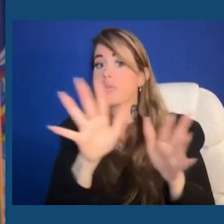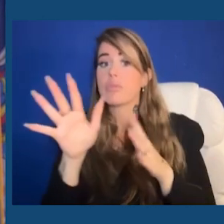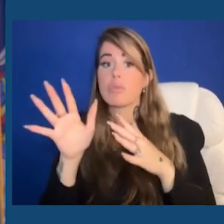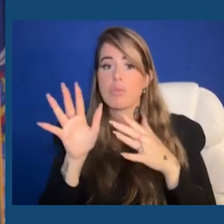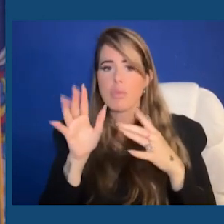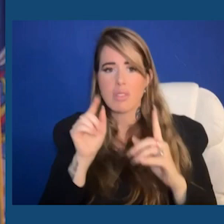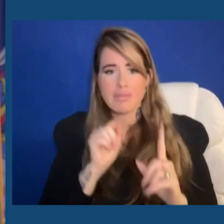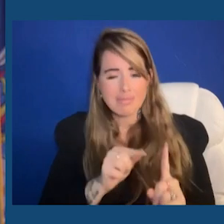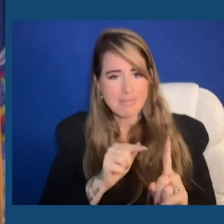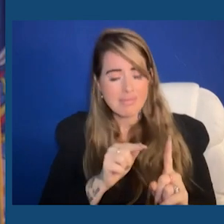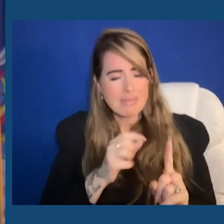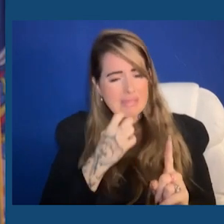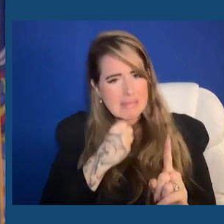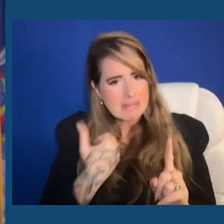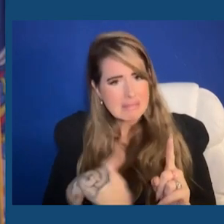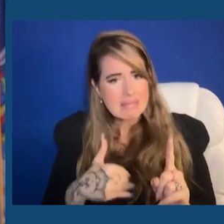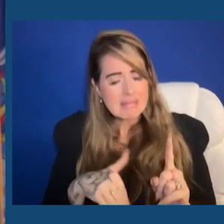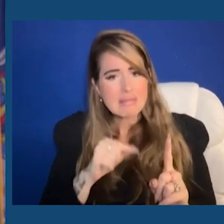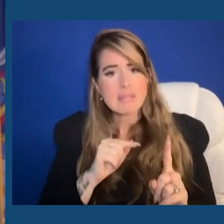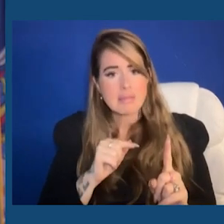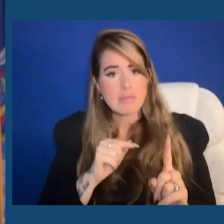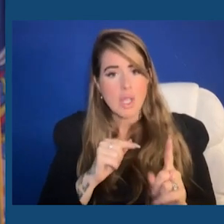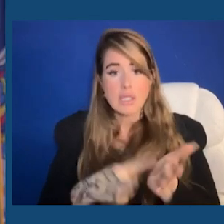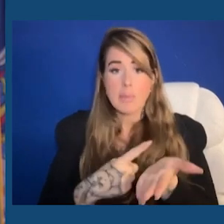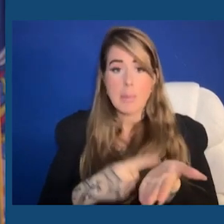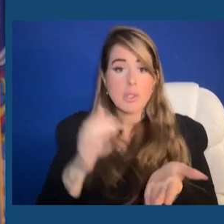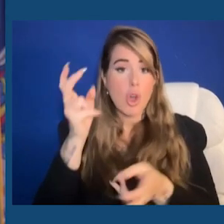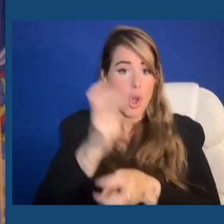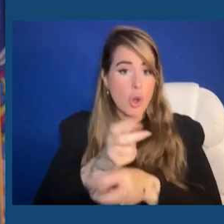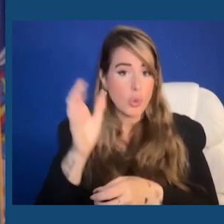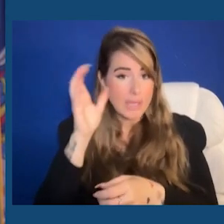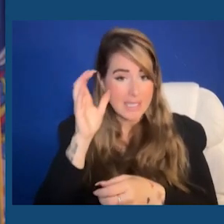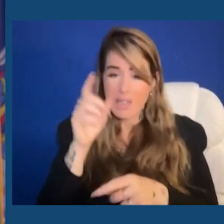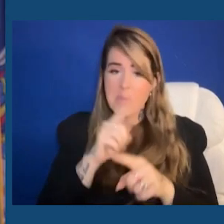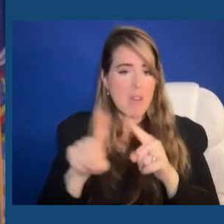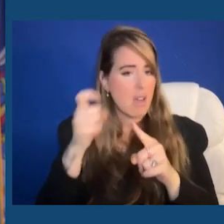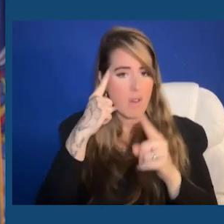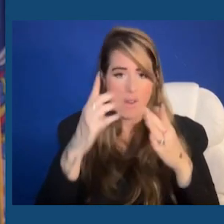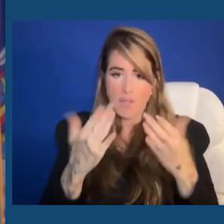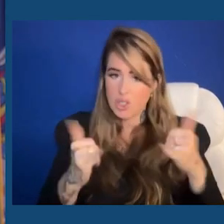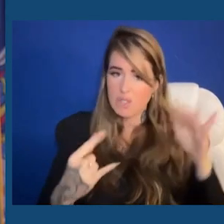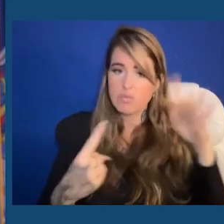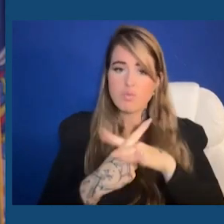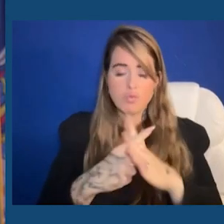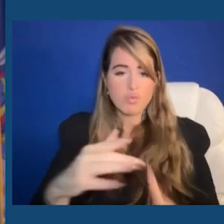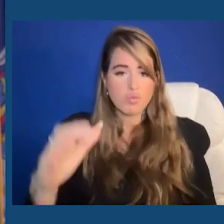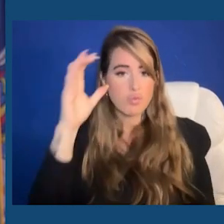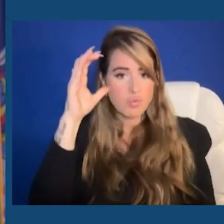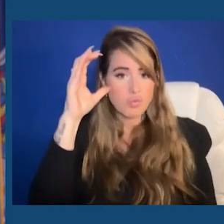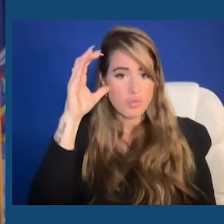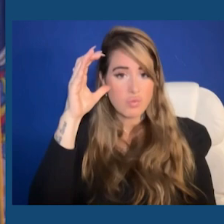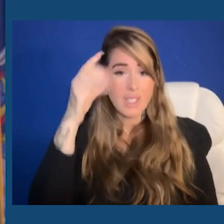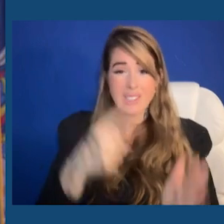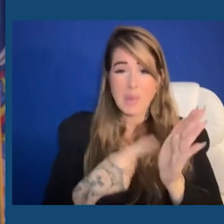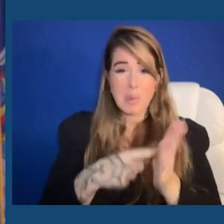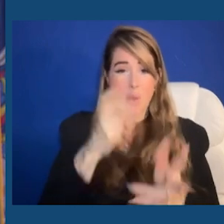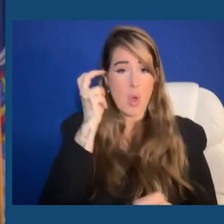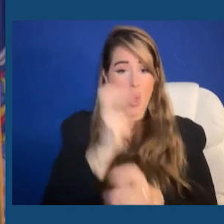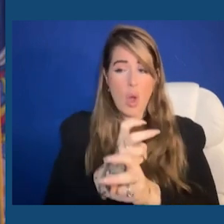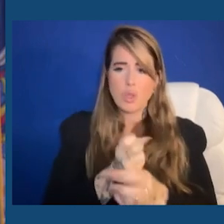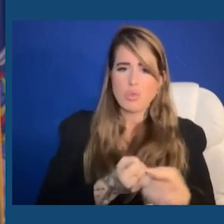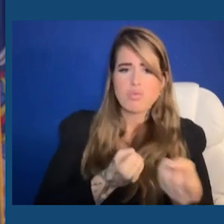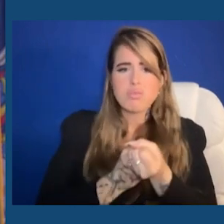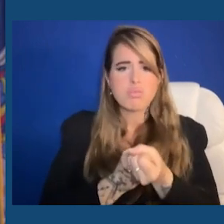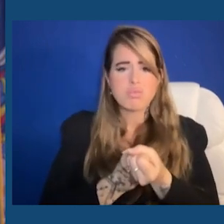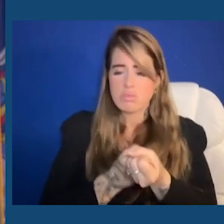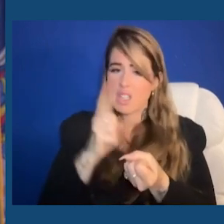When it's hard to listen, the governor was there. When it was hard to stand, she